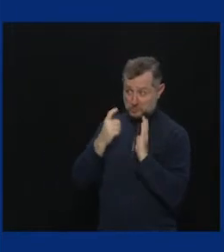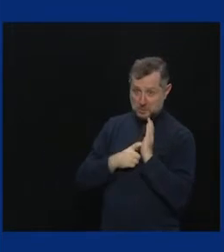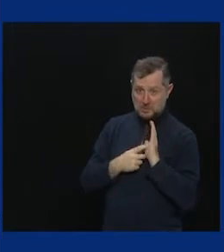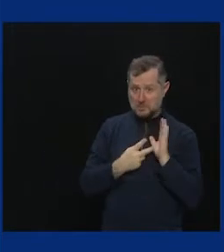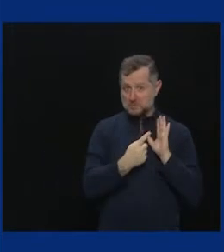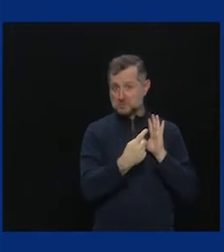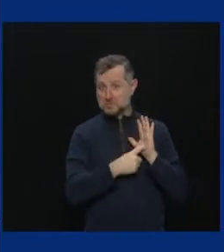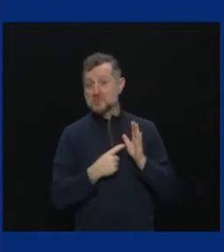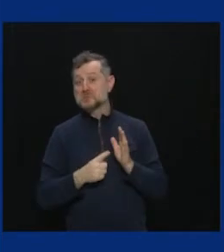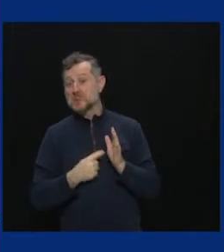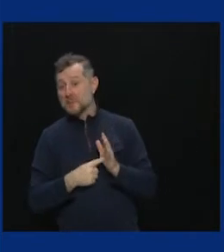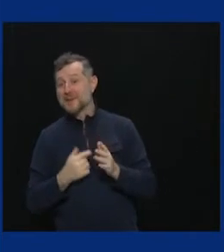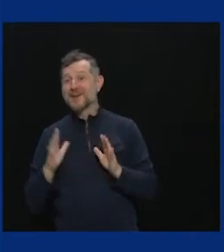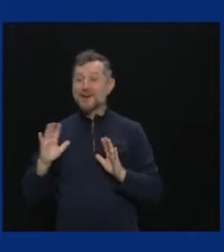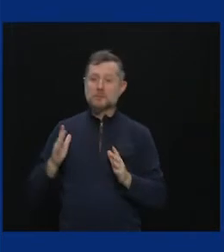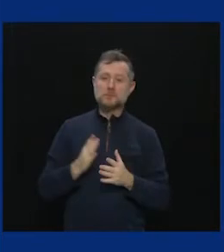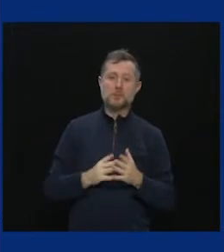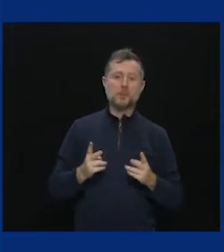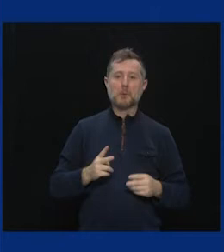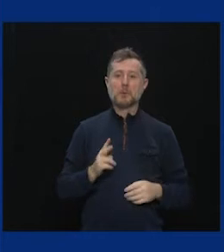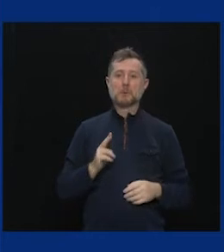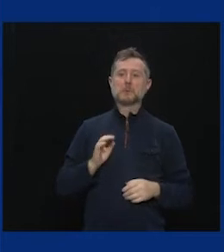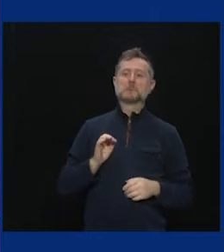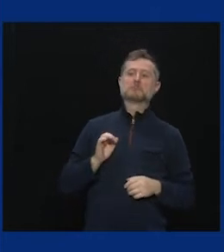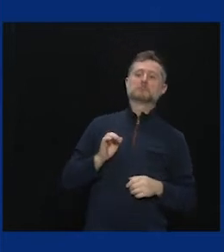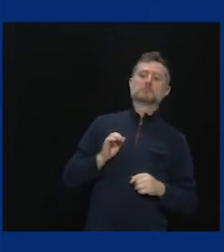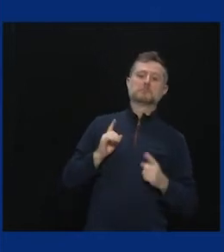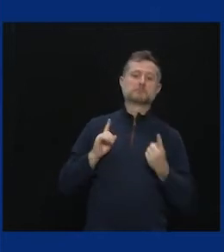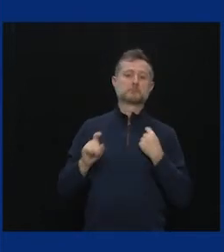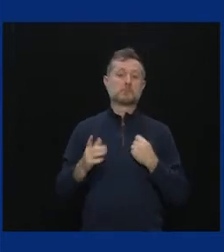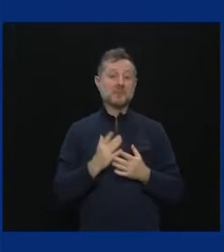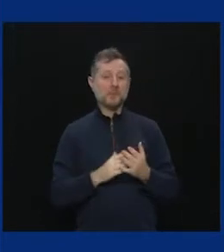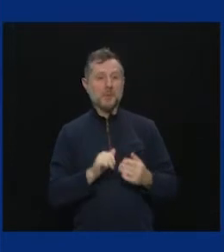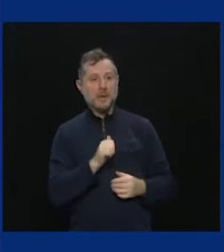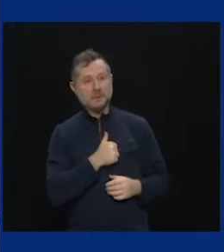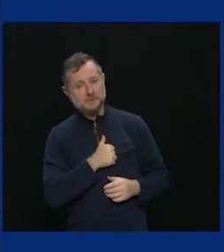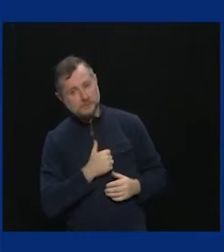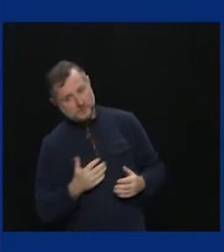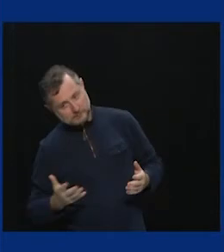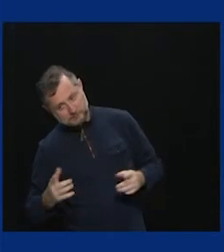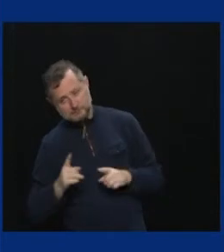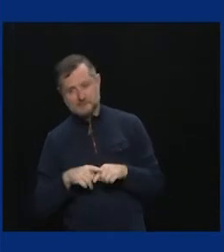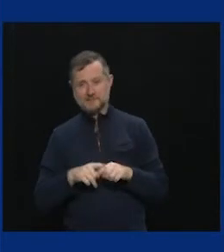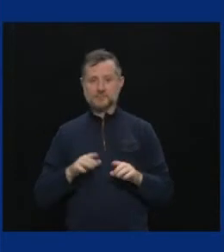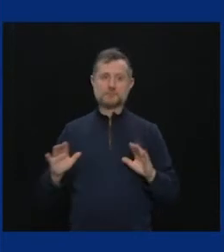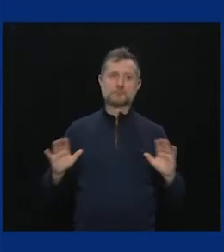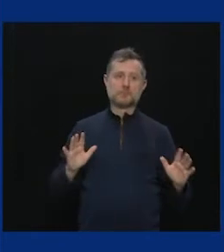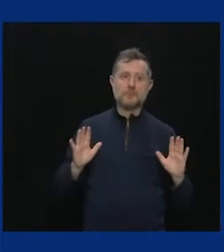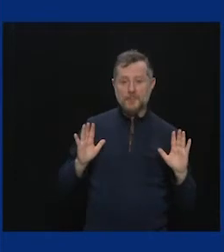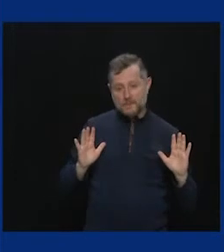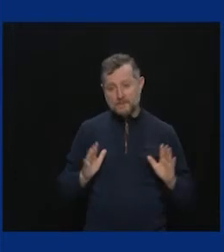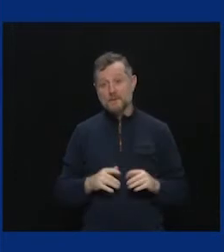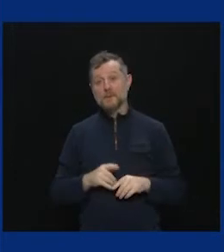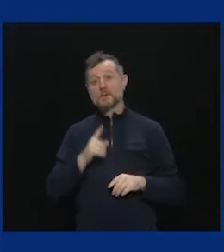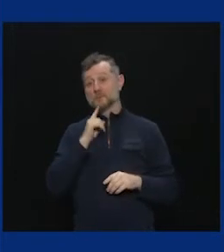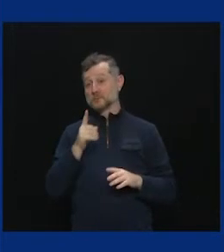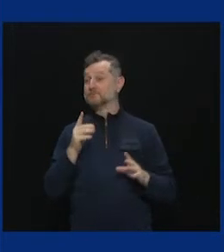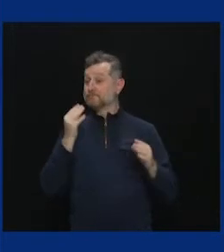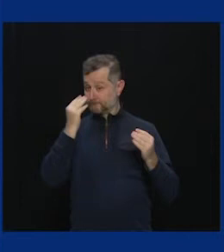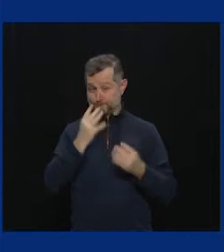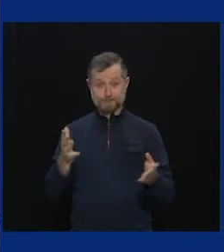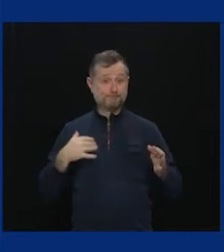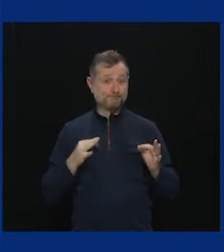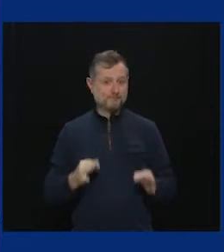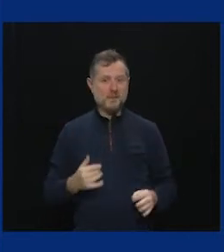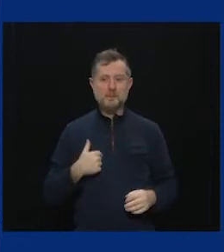bad. Depending on their attitude, it's good or bad. But one thing I know for sure, as someone who stays in a hotel in New